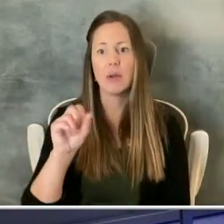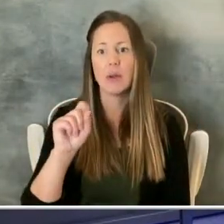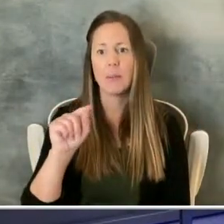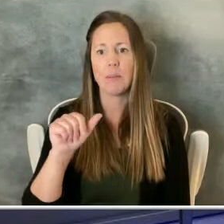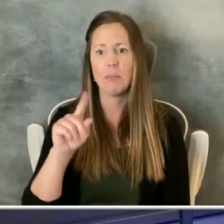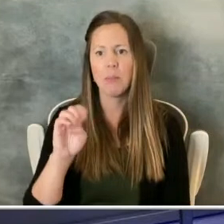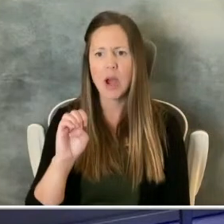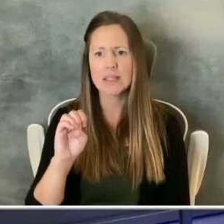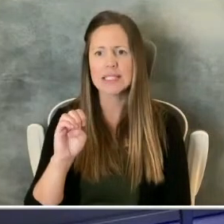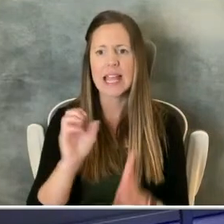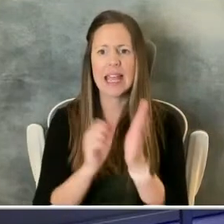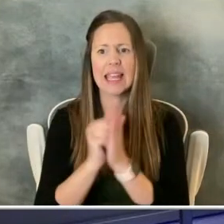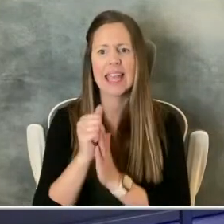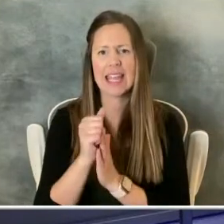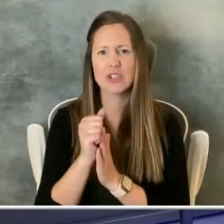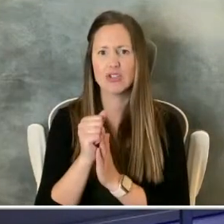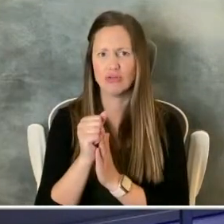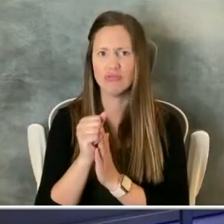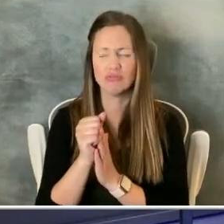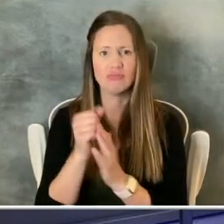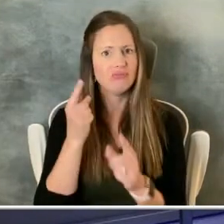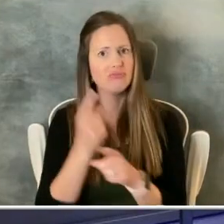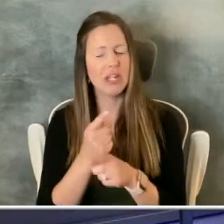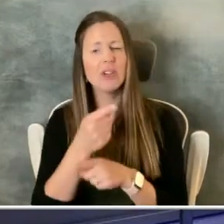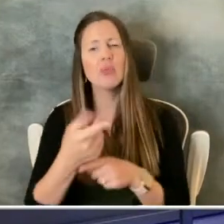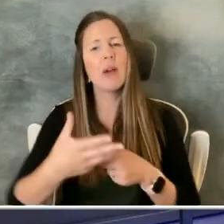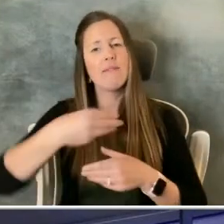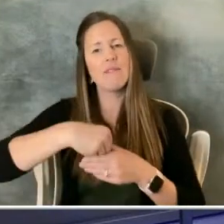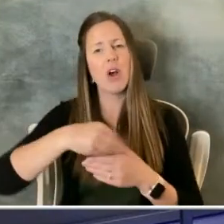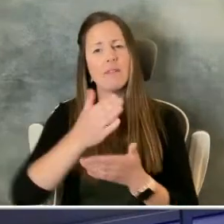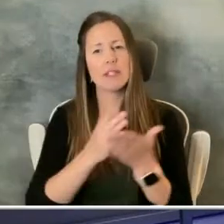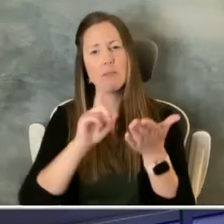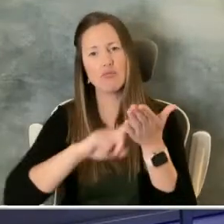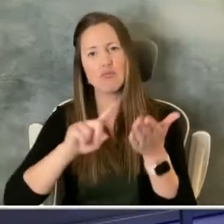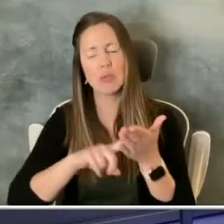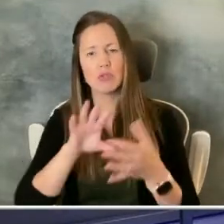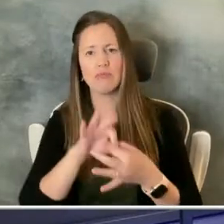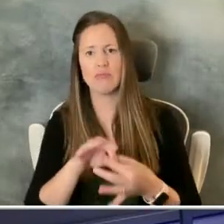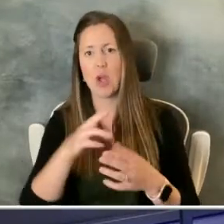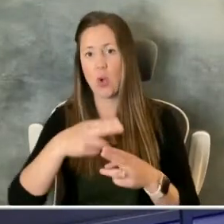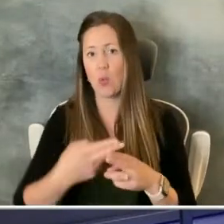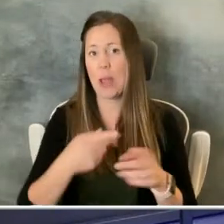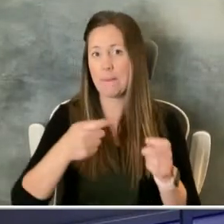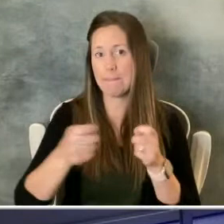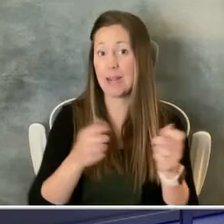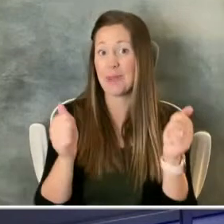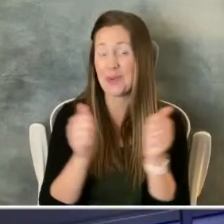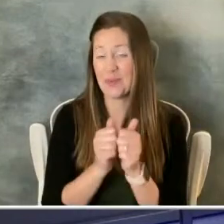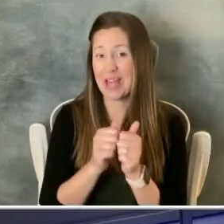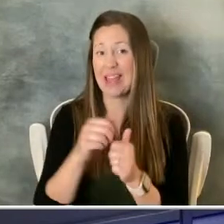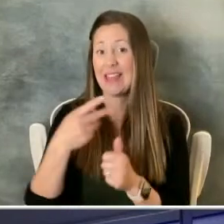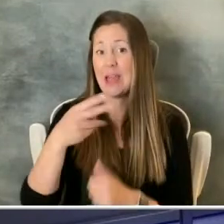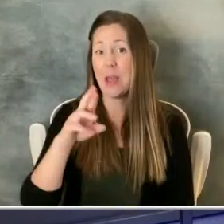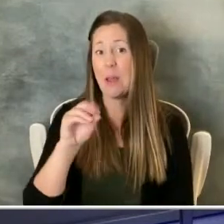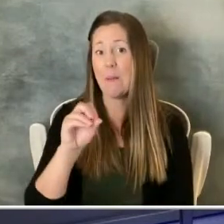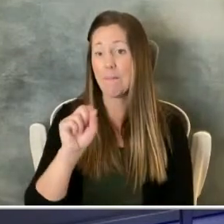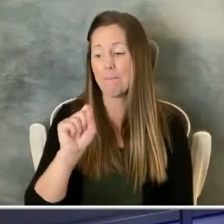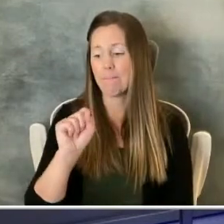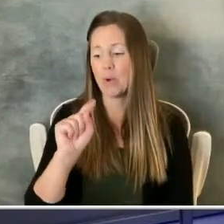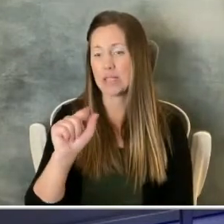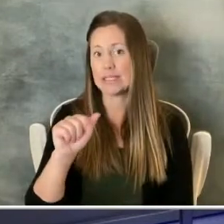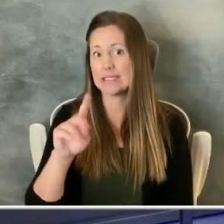were involved in looking at some research about weight management as it relates to prostate surgery outcomes. Tell us a little bit about